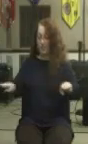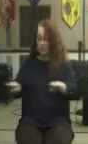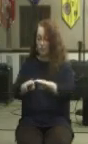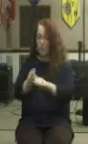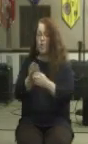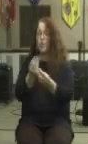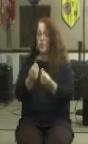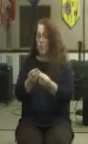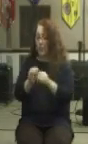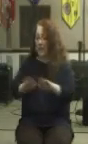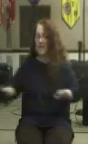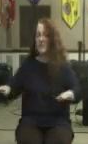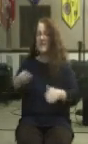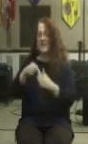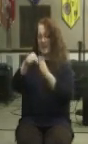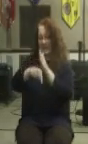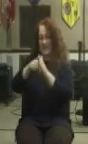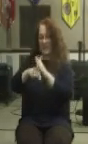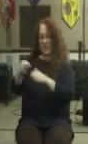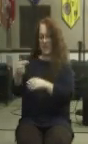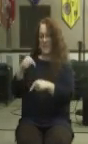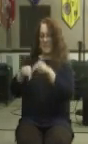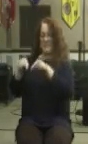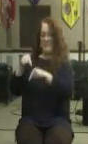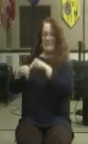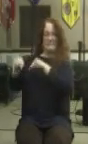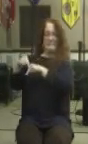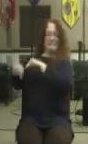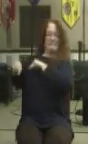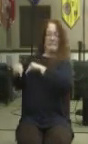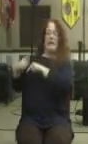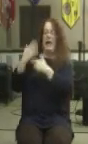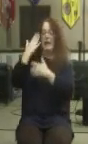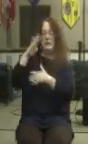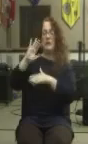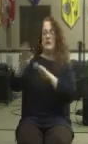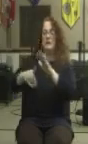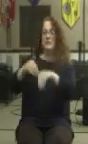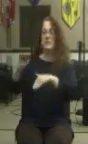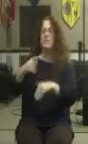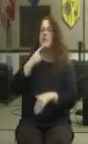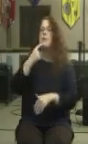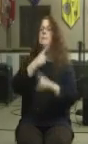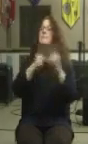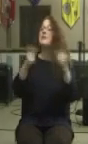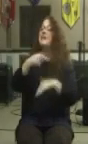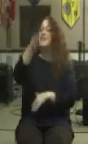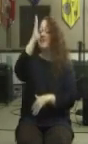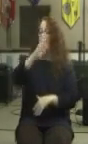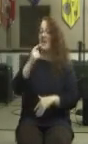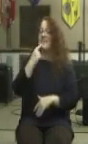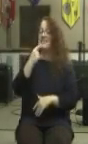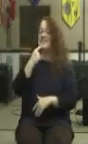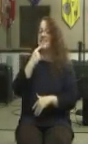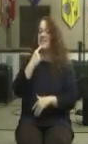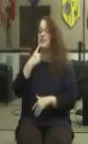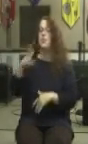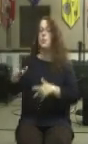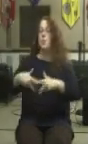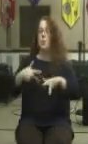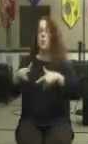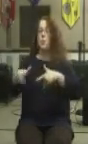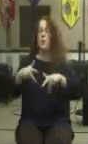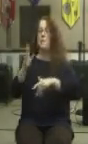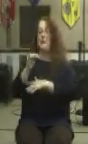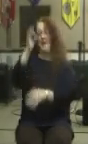ground underneath our feet. It's getting a little too deep. It's time to go back because I don't know how to swim. When God say, walk by faith and